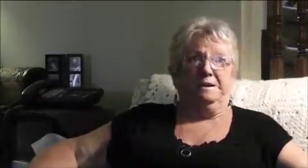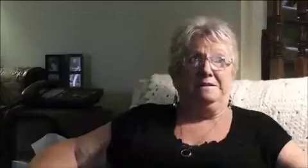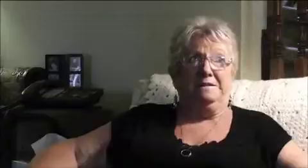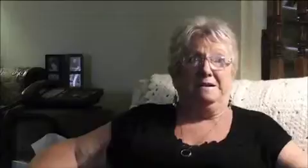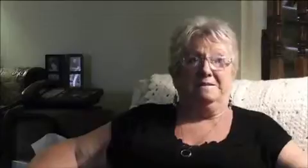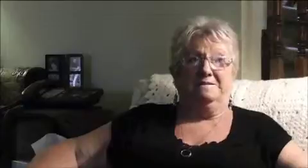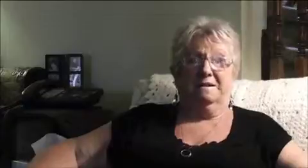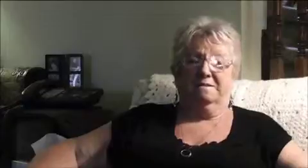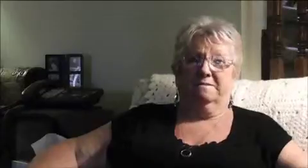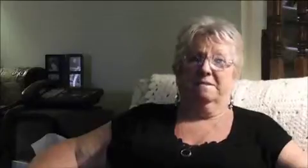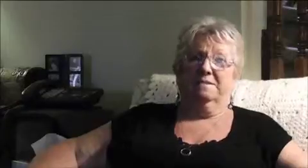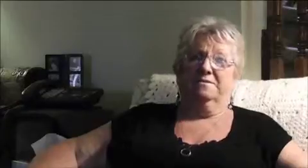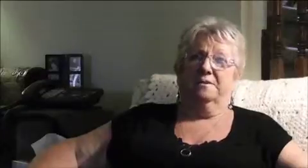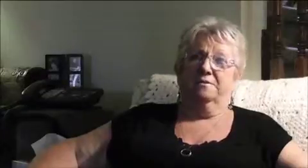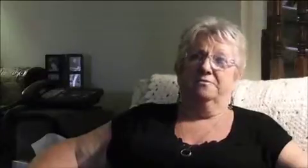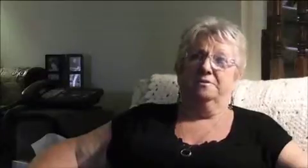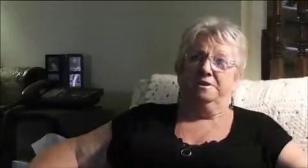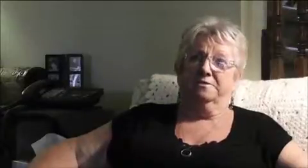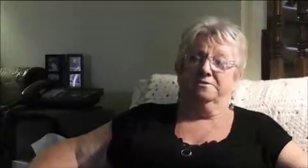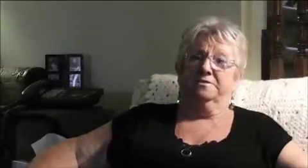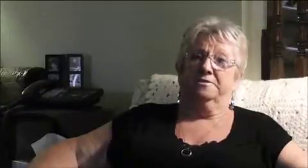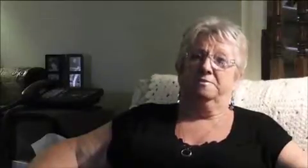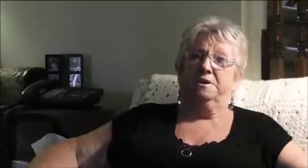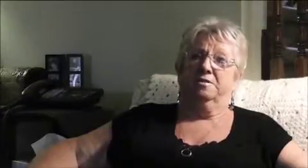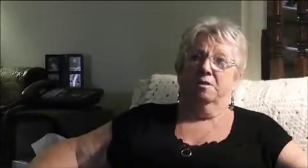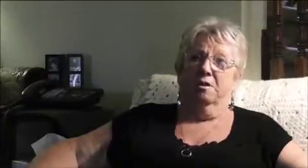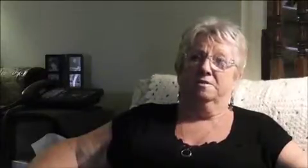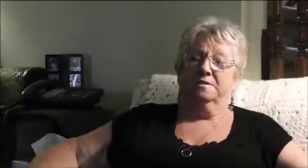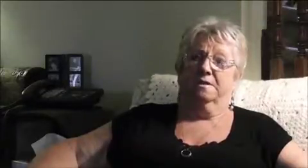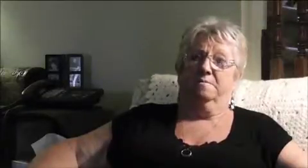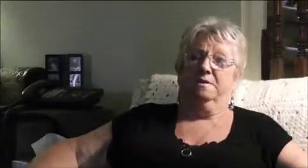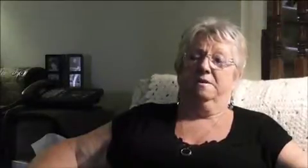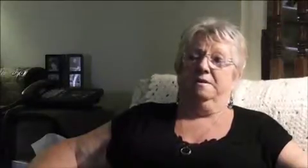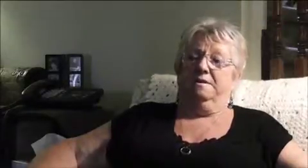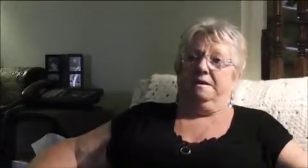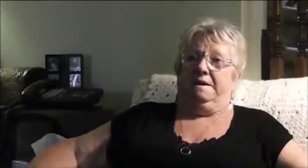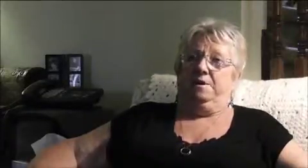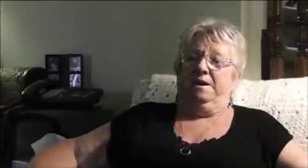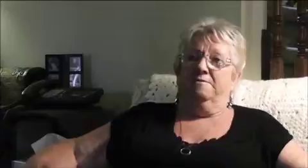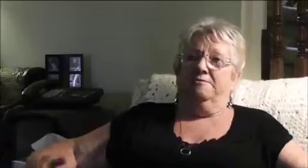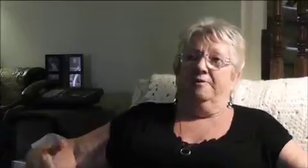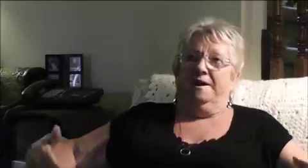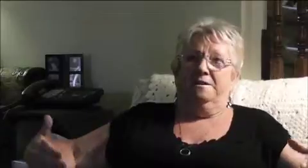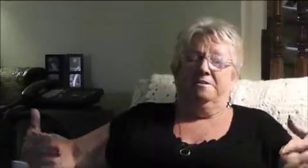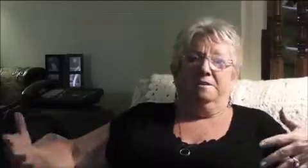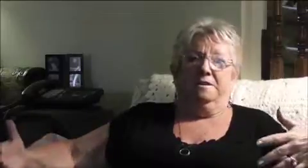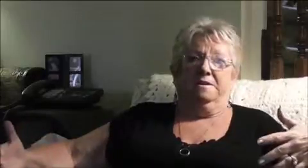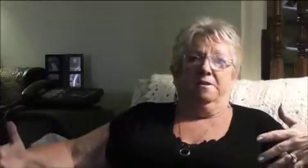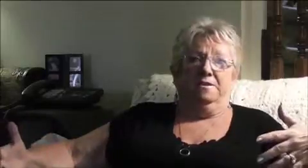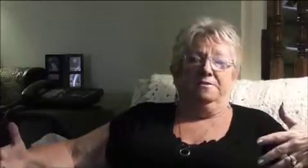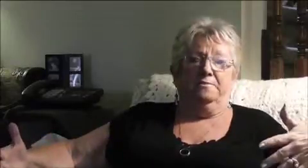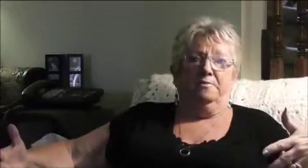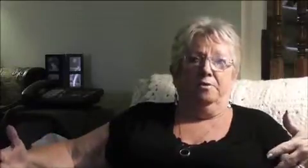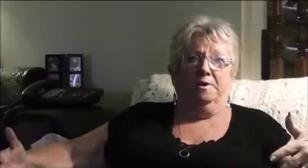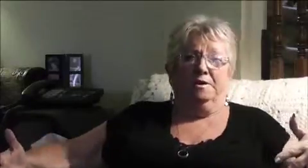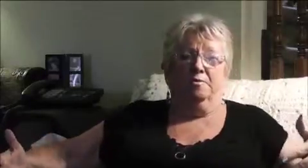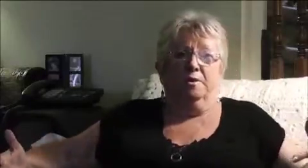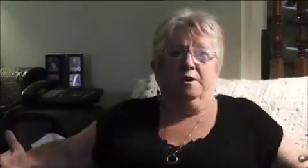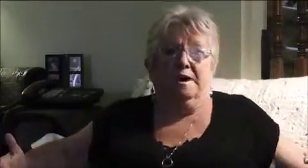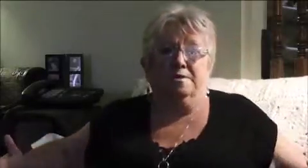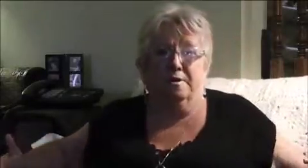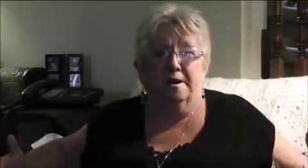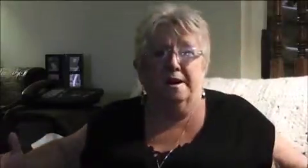about 1996. Struggled for years. It took me a long time. And when I finally got to the